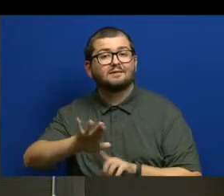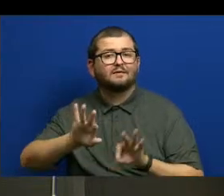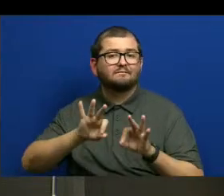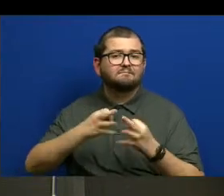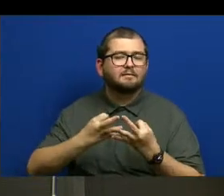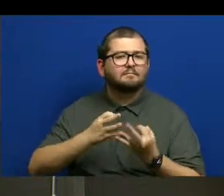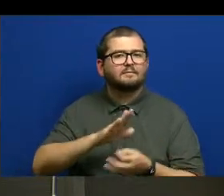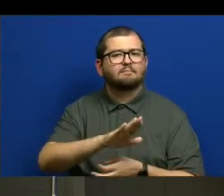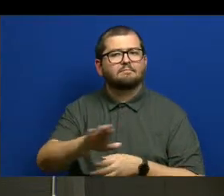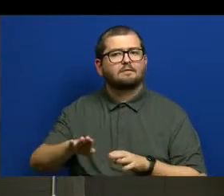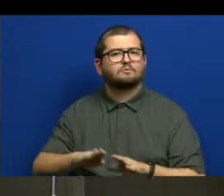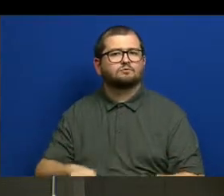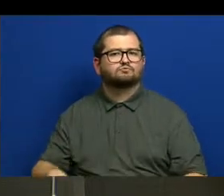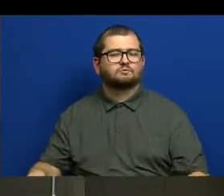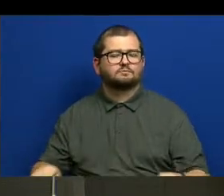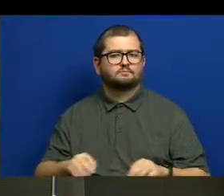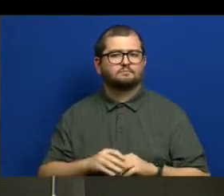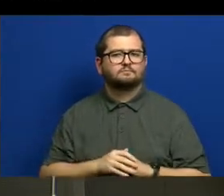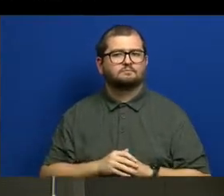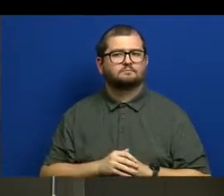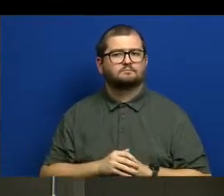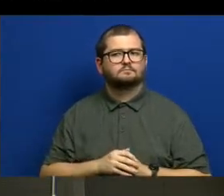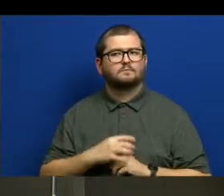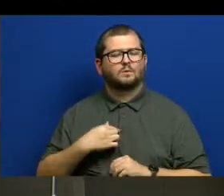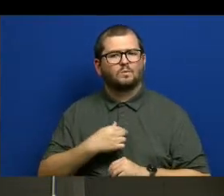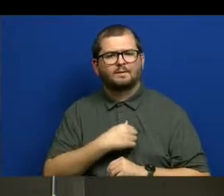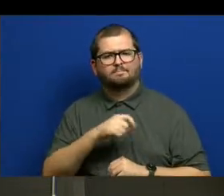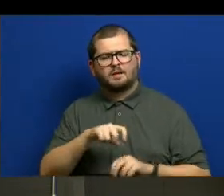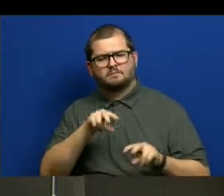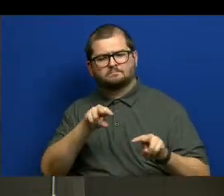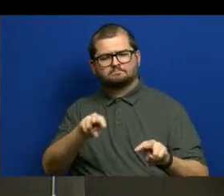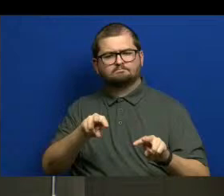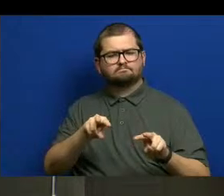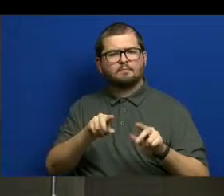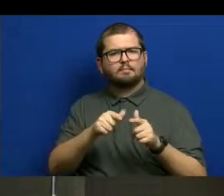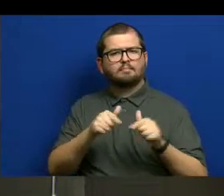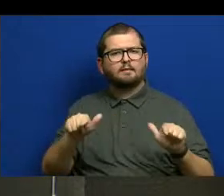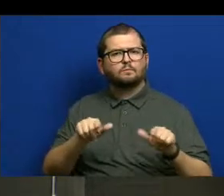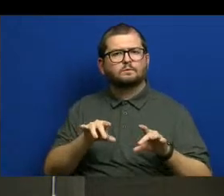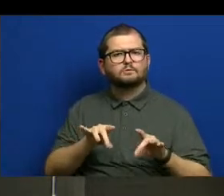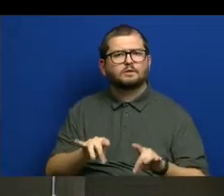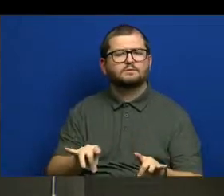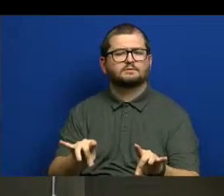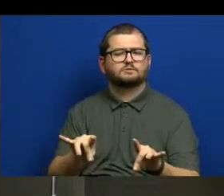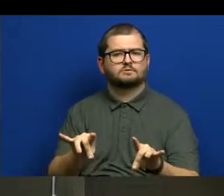children. We have to look at language acquisition,